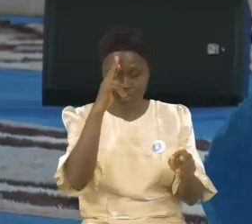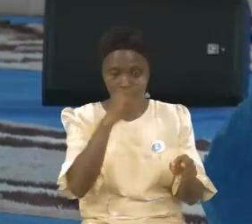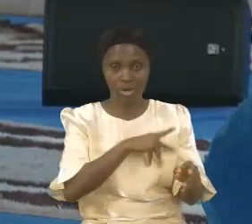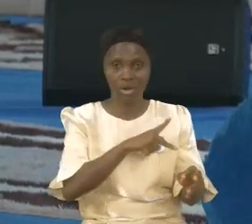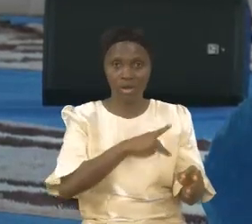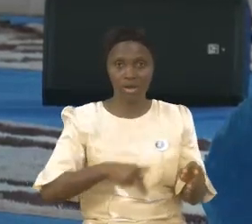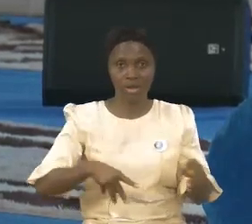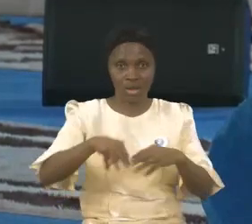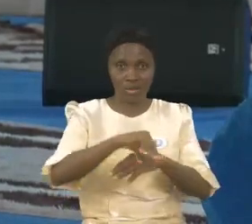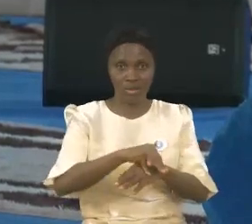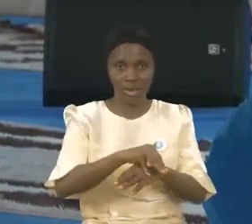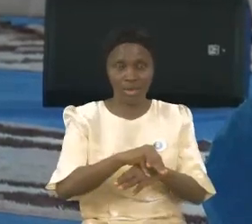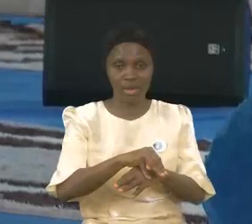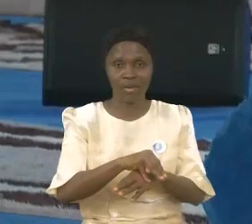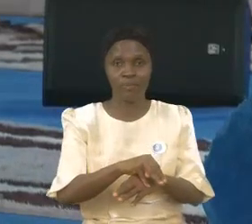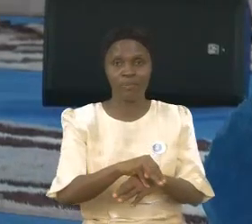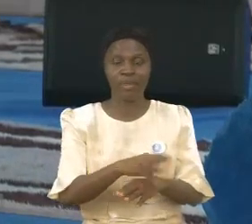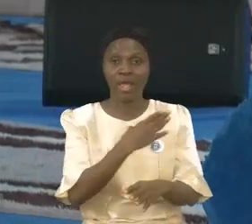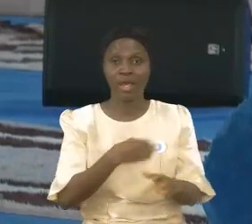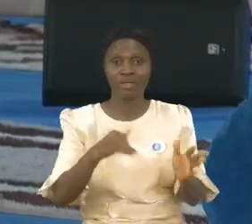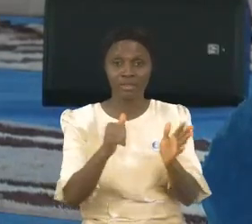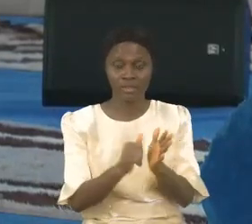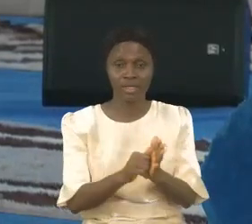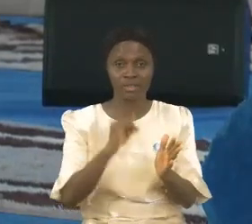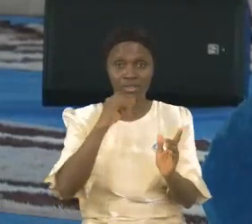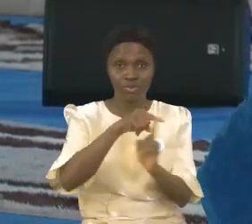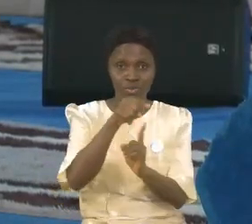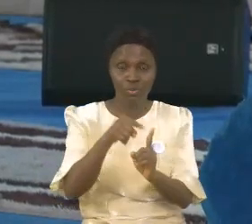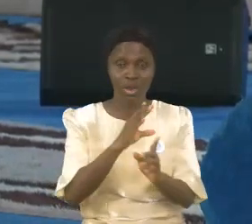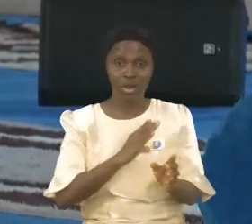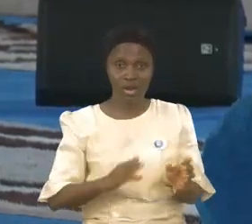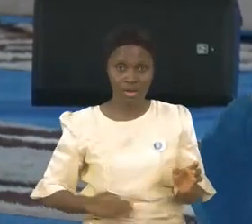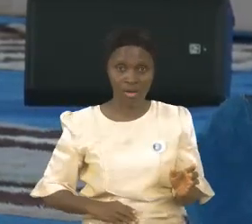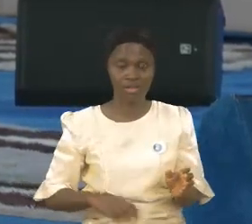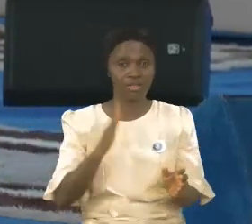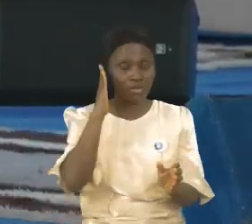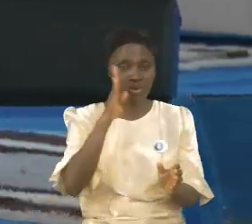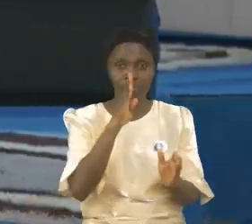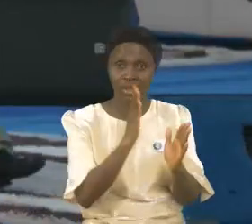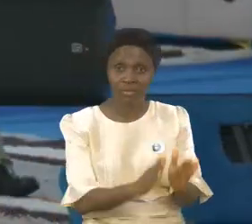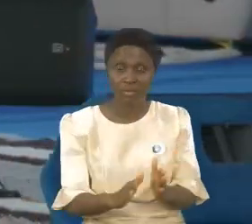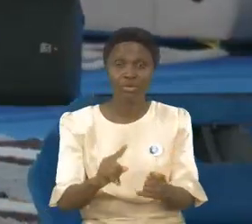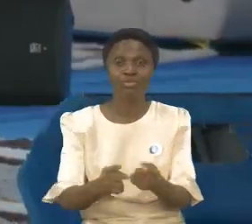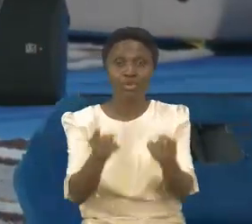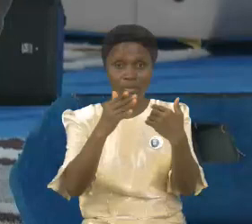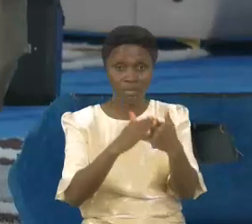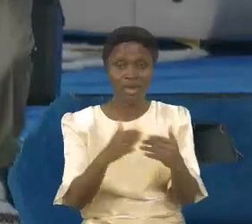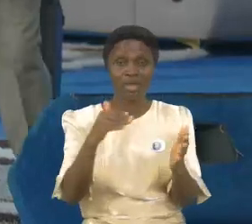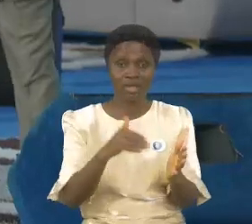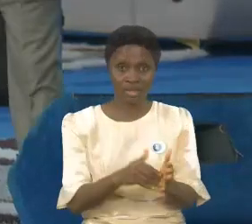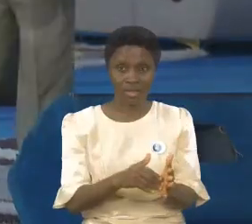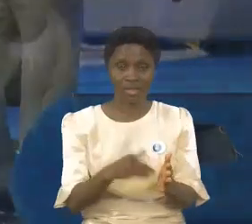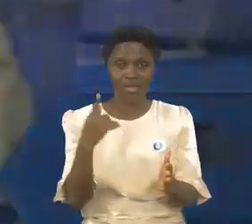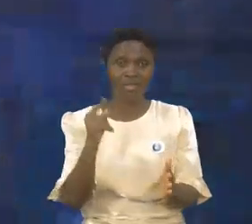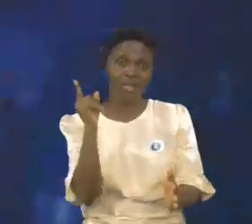Roman Empire. And that is when Christ will be preparing to come again. The Antichrist